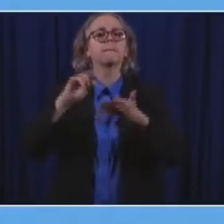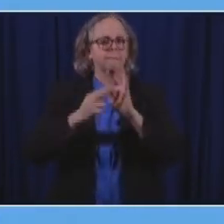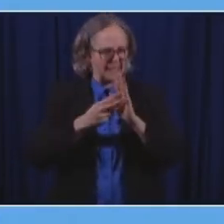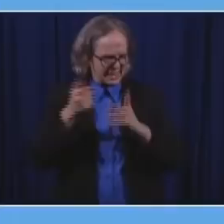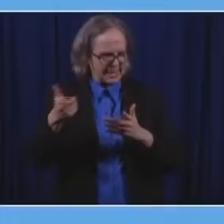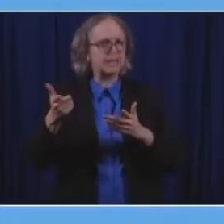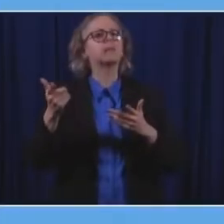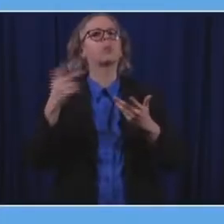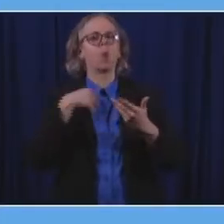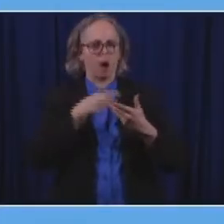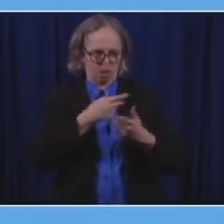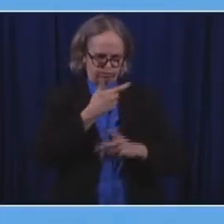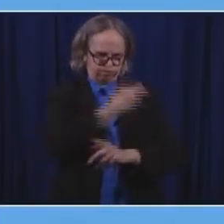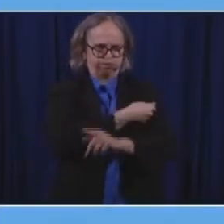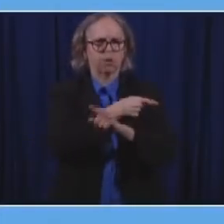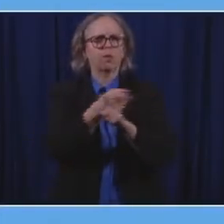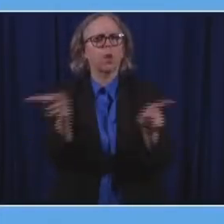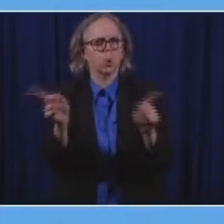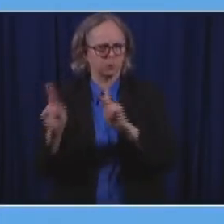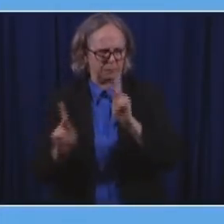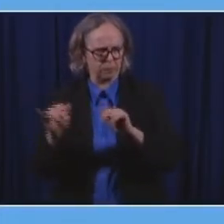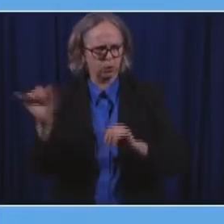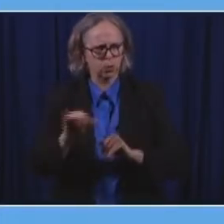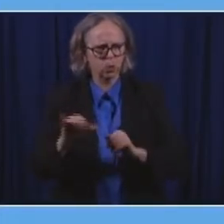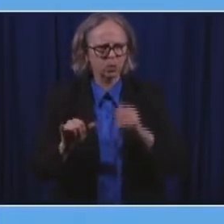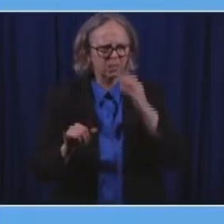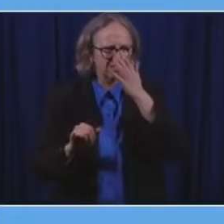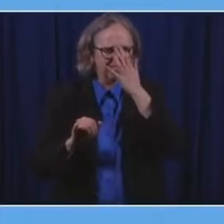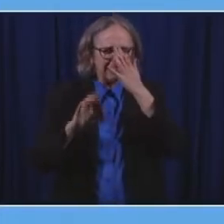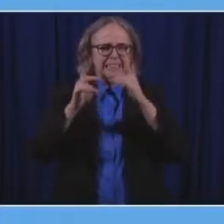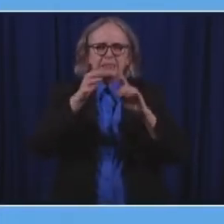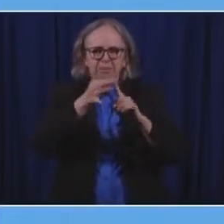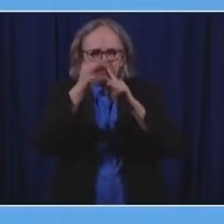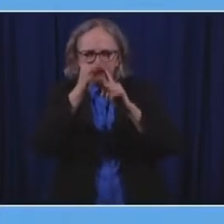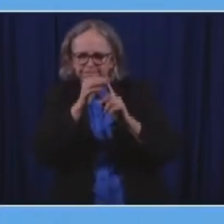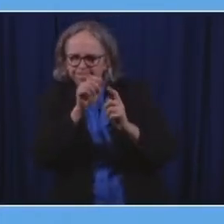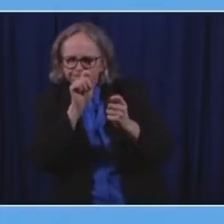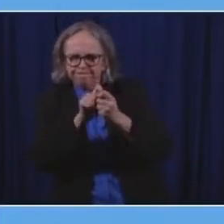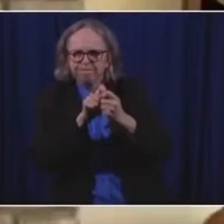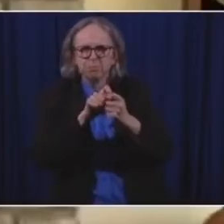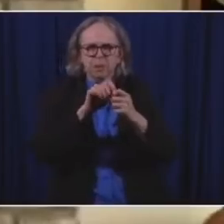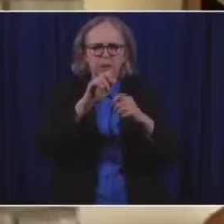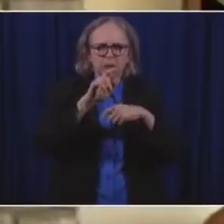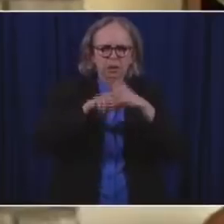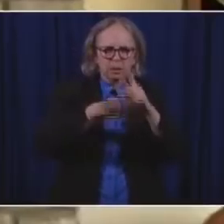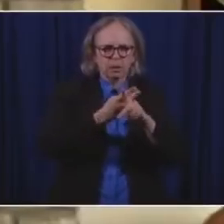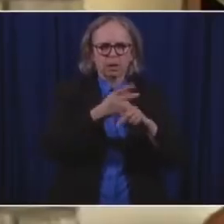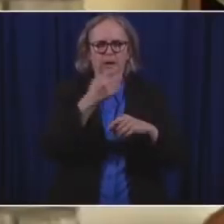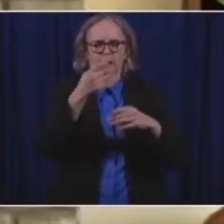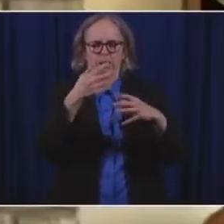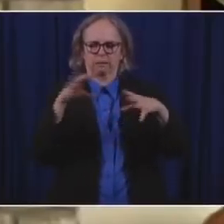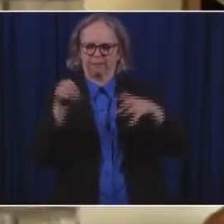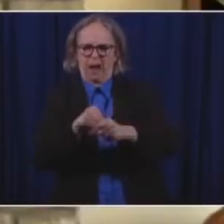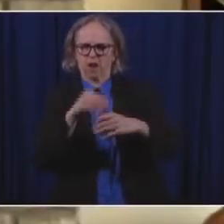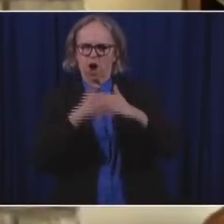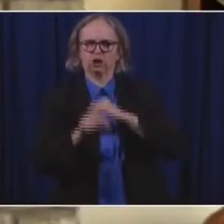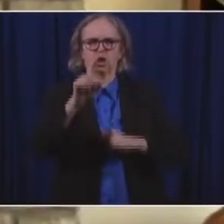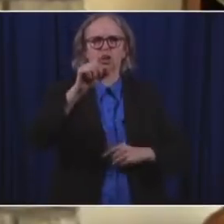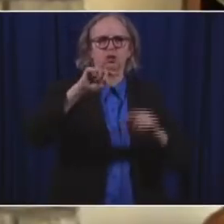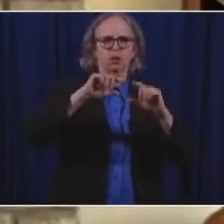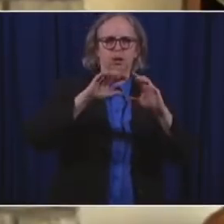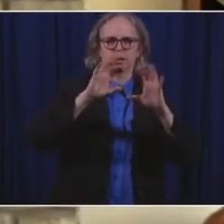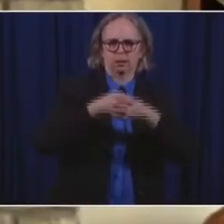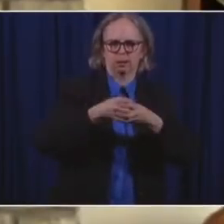examples of individuals who will be in Group 1A. Now, we are still waiting